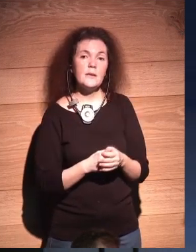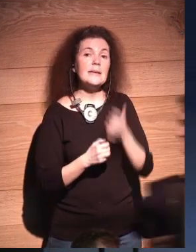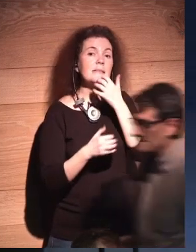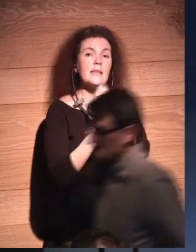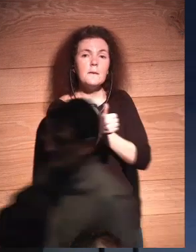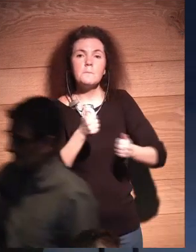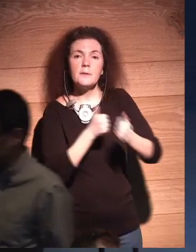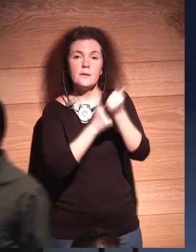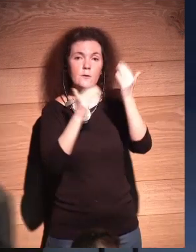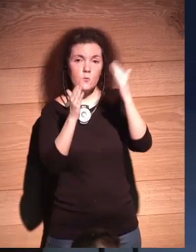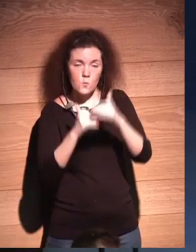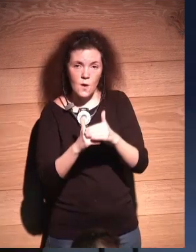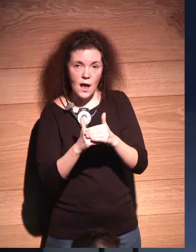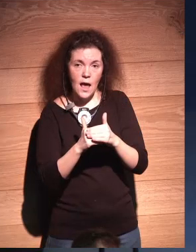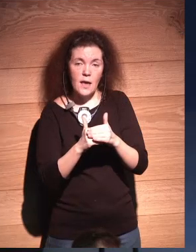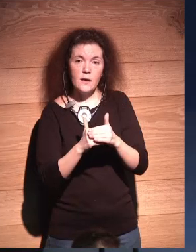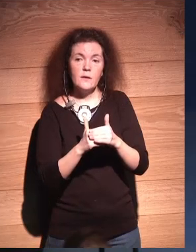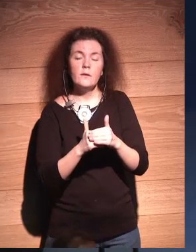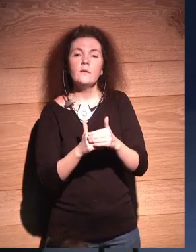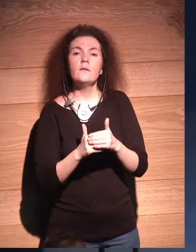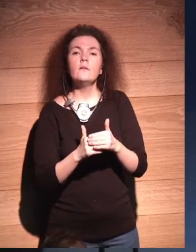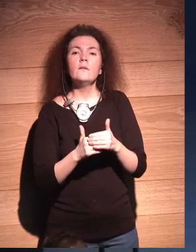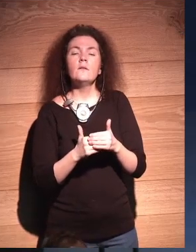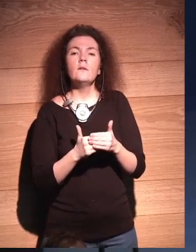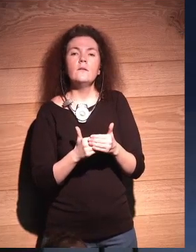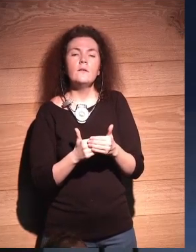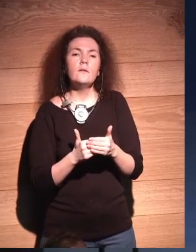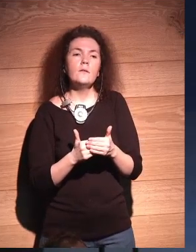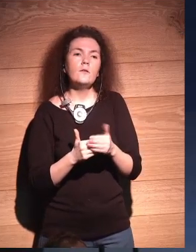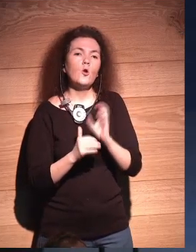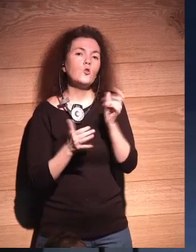oligarchy or something that's dictating for the